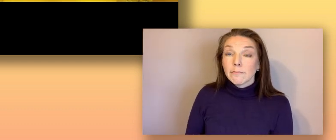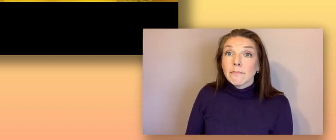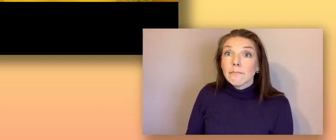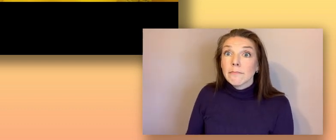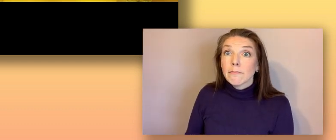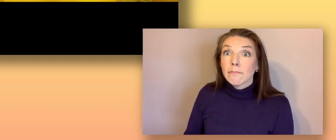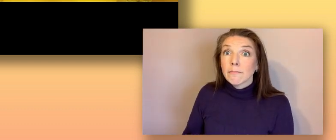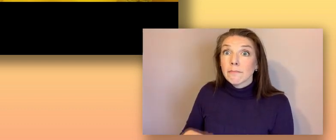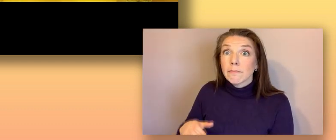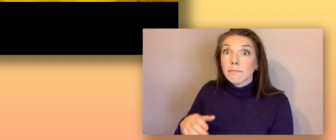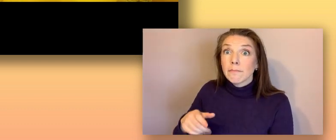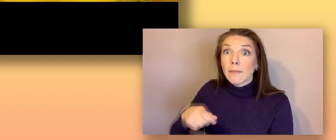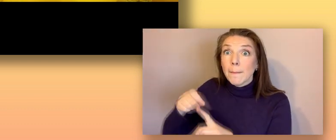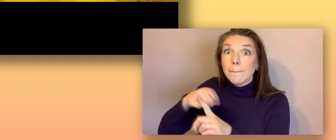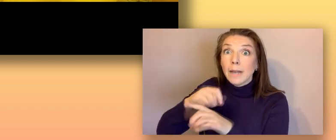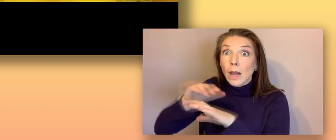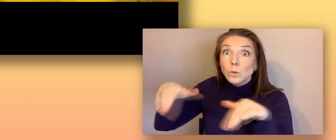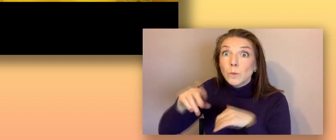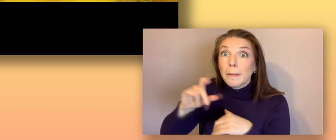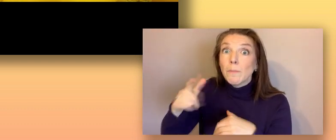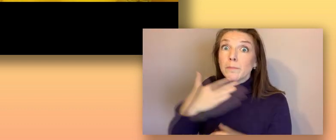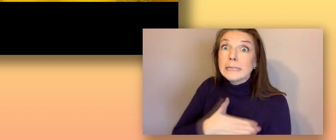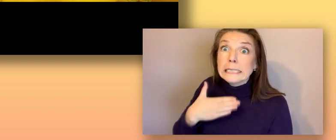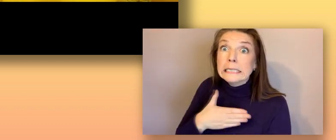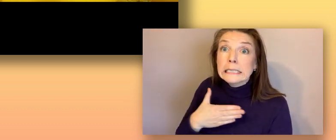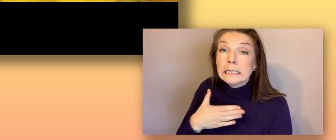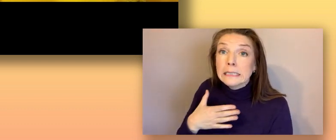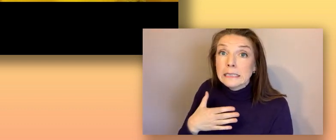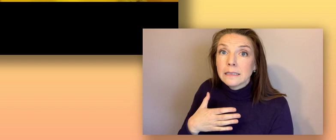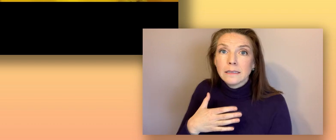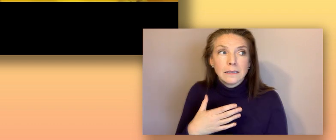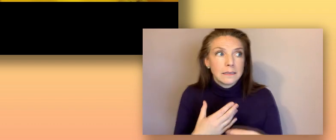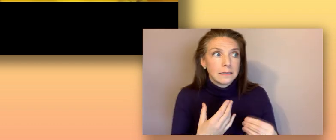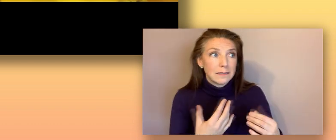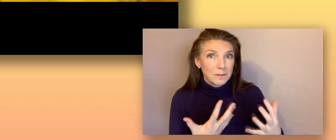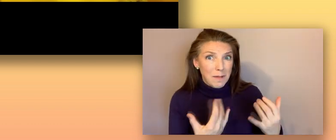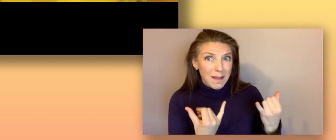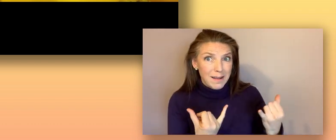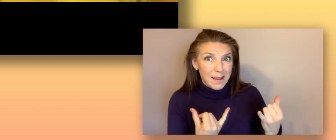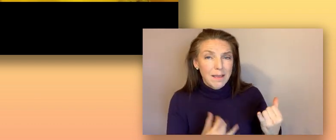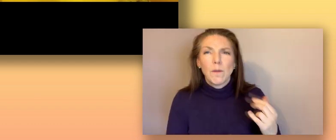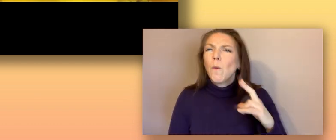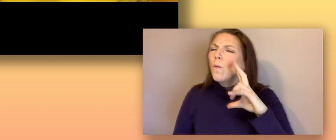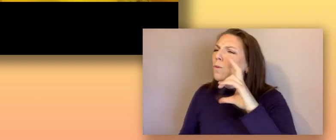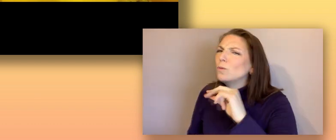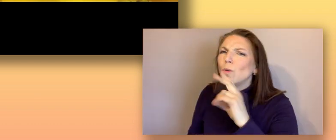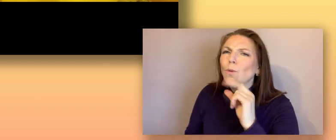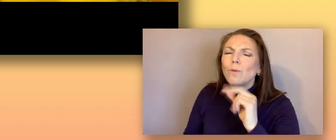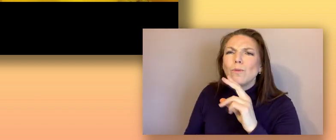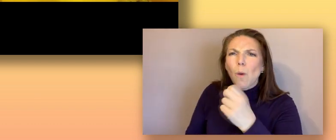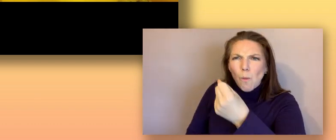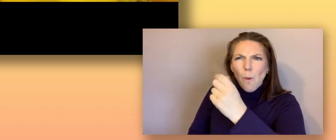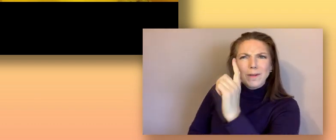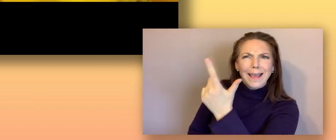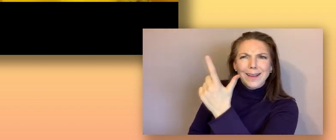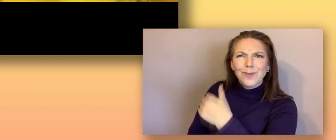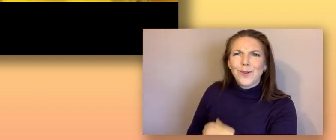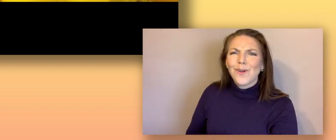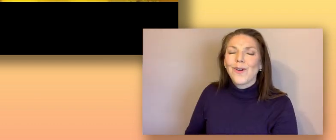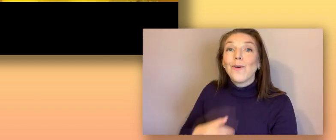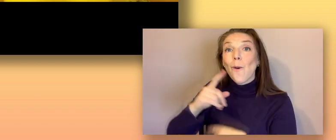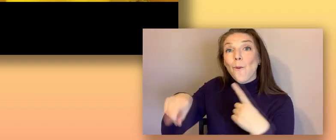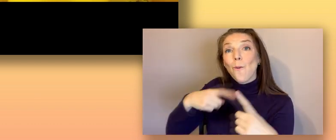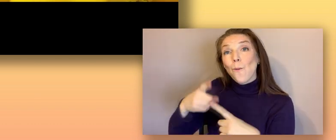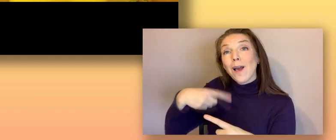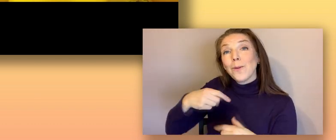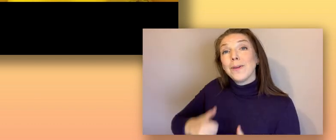we please get a banana swimming pool? Now? No, just for later, alligator, when